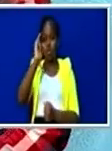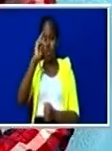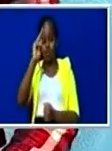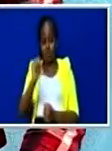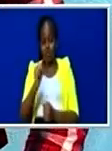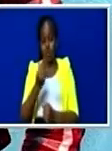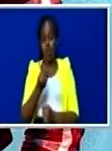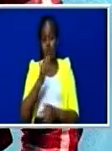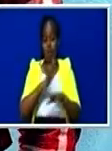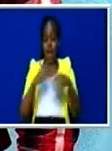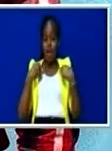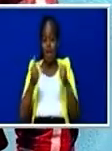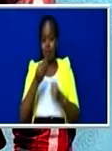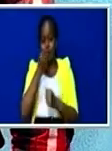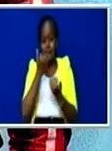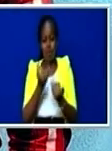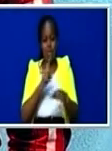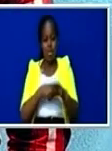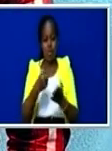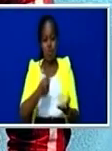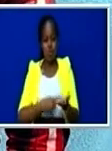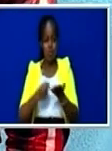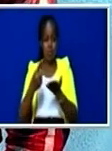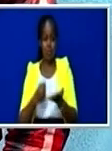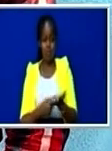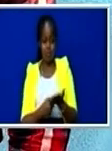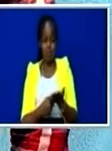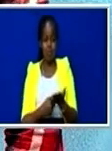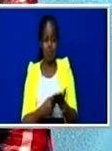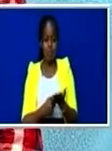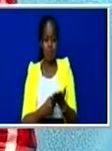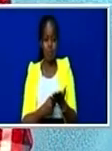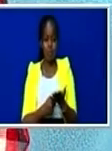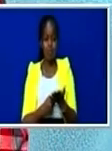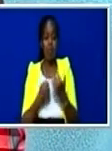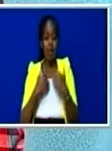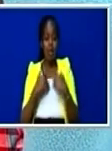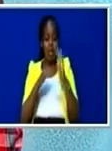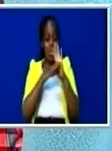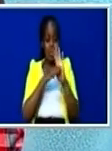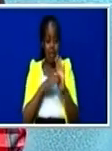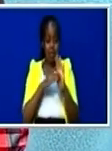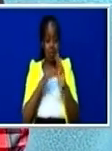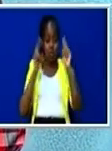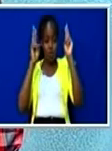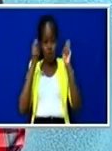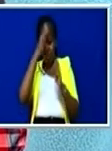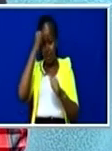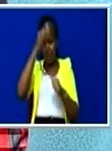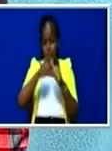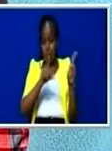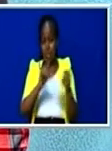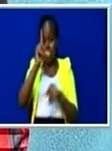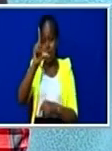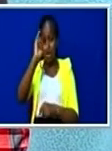lesson. So when we discussed there was the subtopic, because I can remember we did lipids. Yeah.